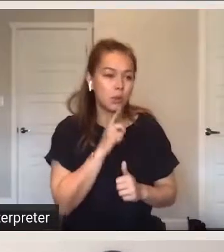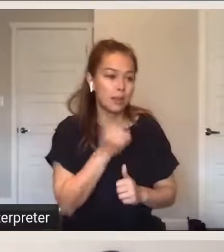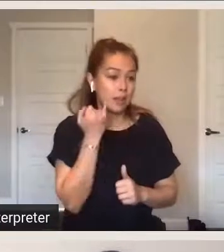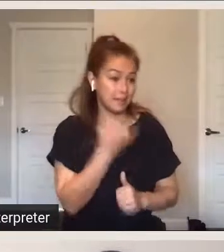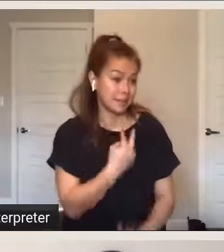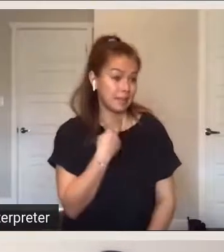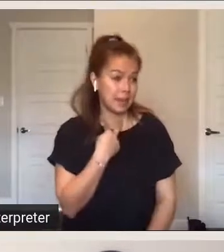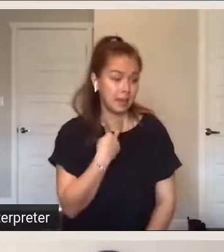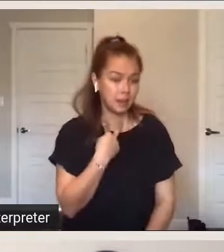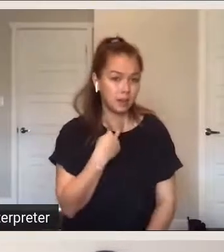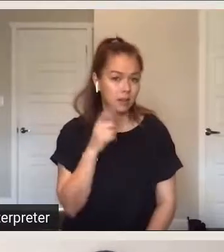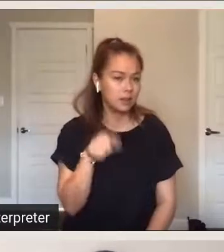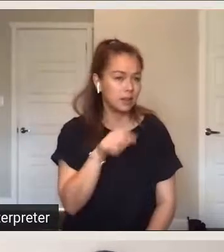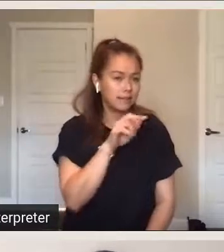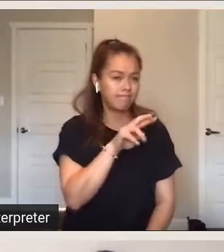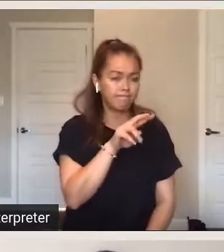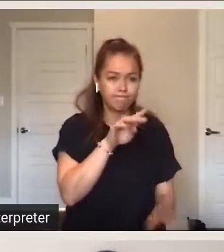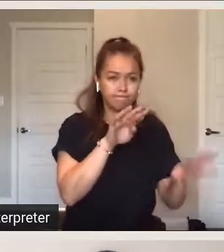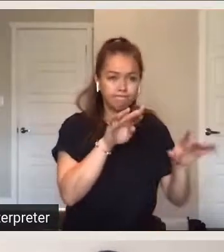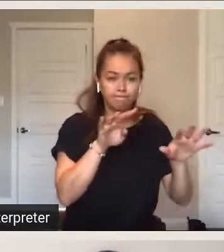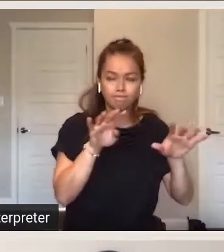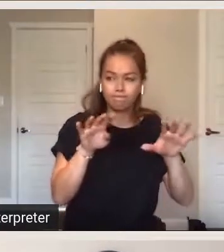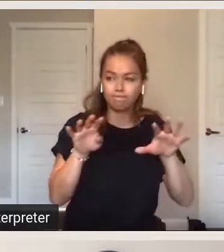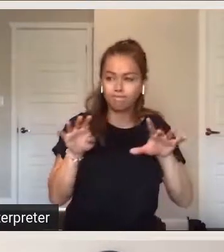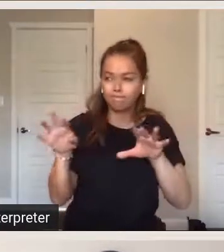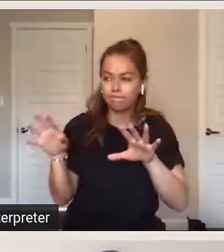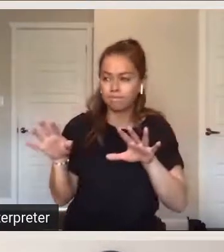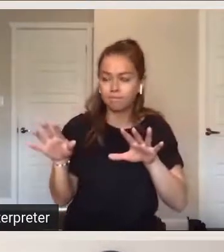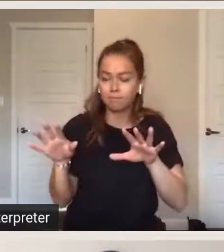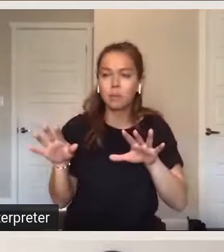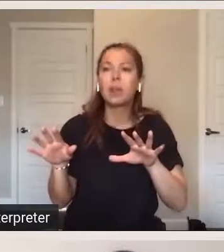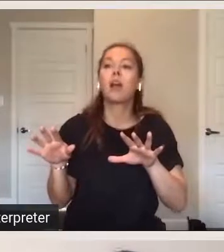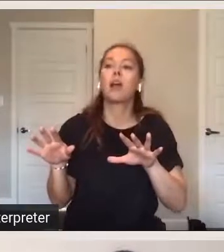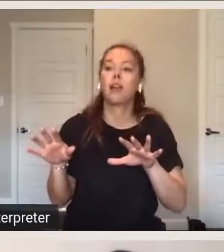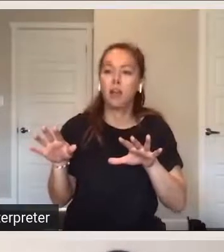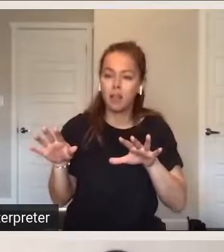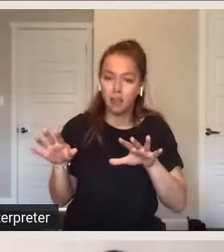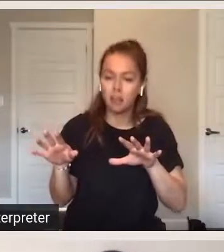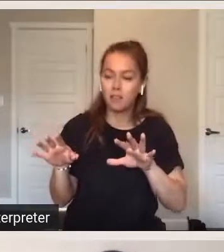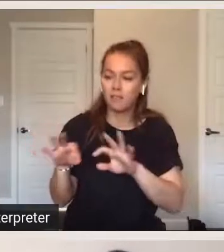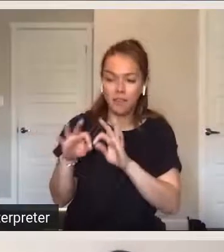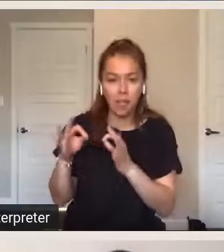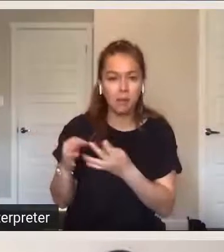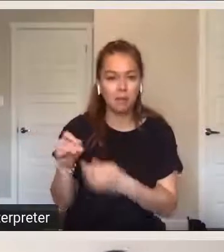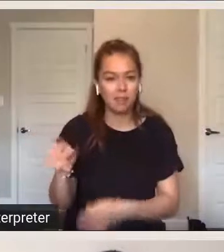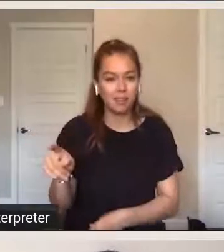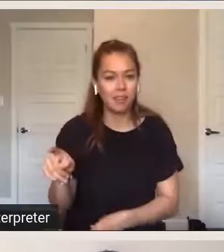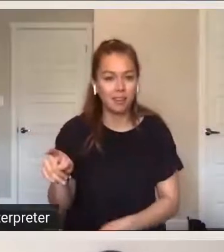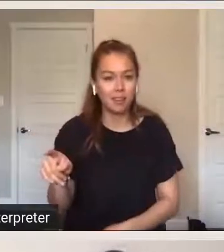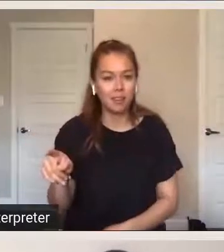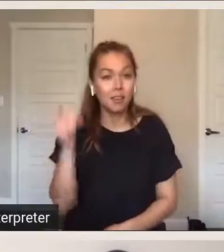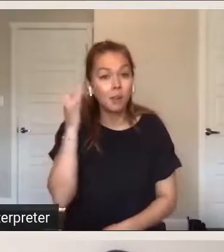like the obvious thing was just to use our family, and, you know, it kind of ticks off all the boxes, being authentic, you know, these are